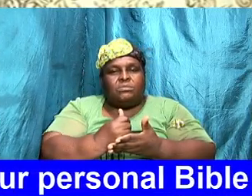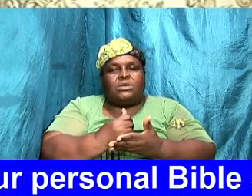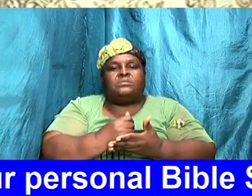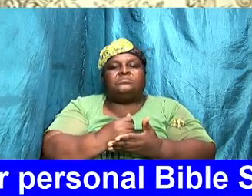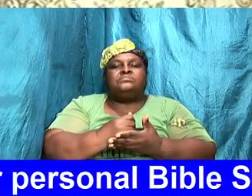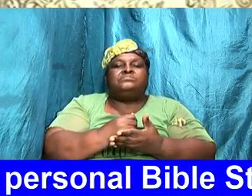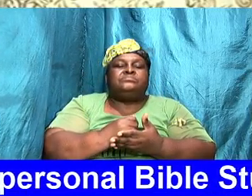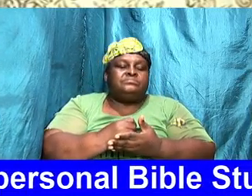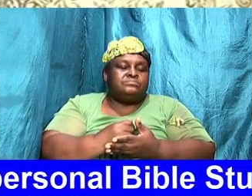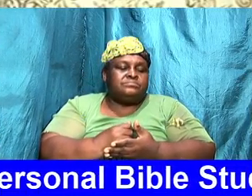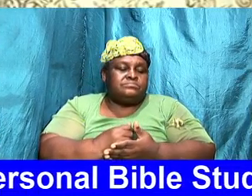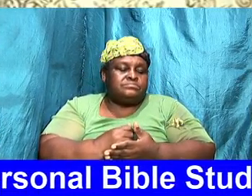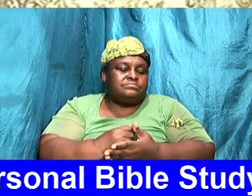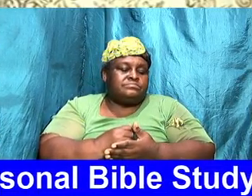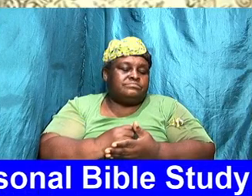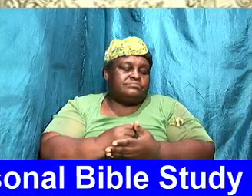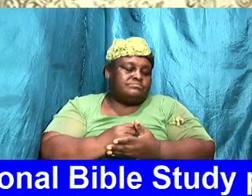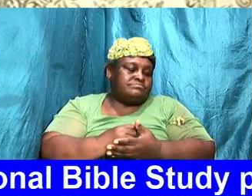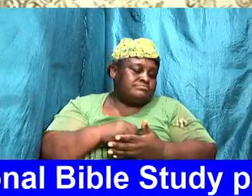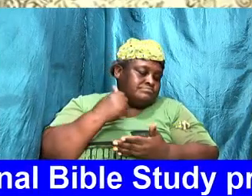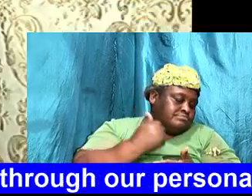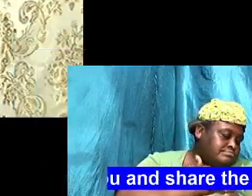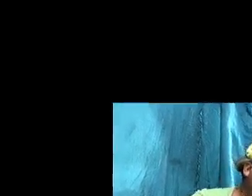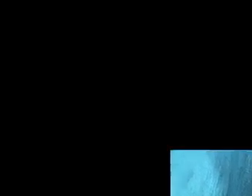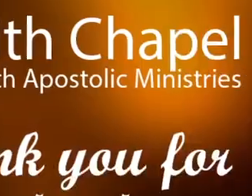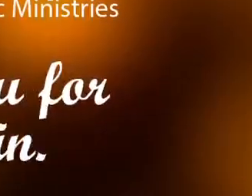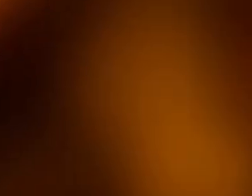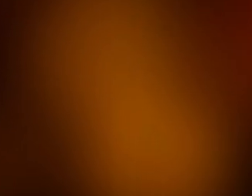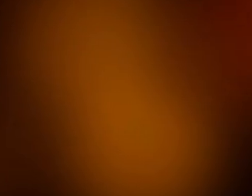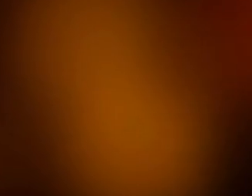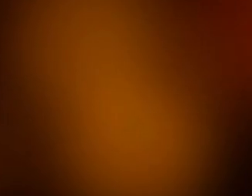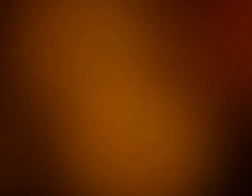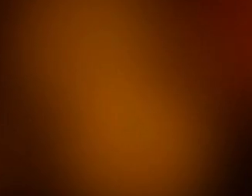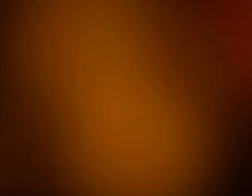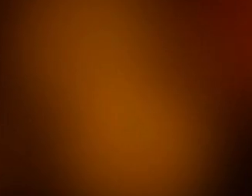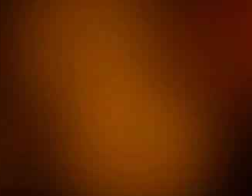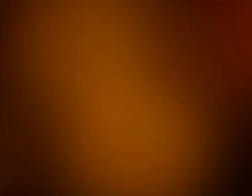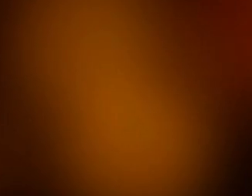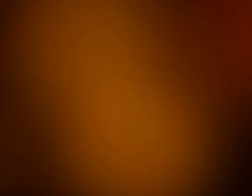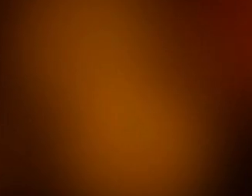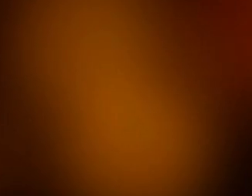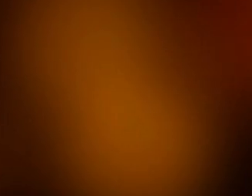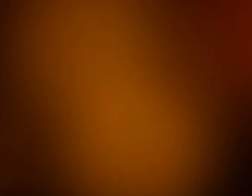amen amen amen amen amen Ah.